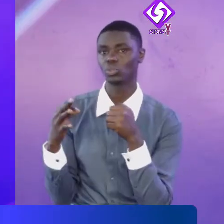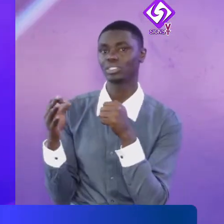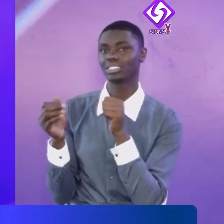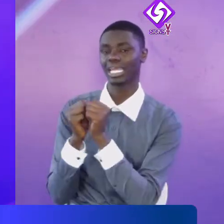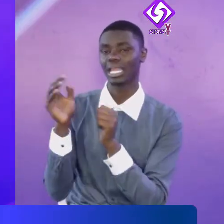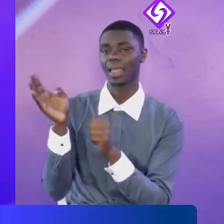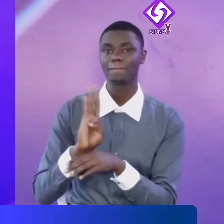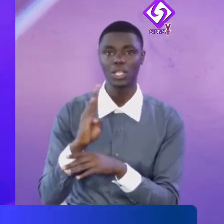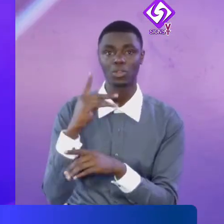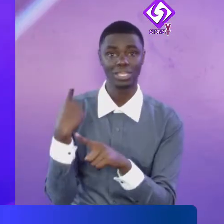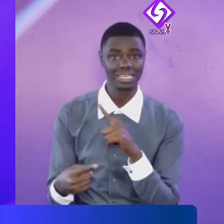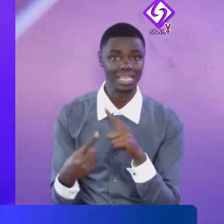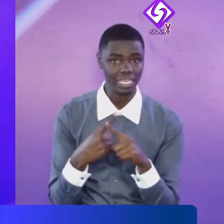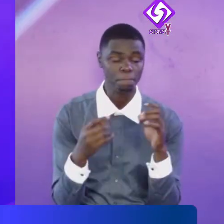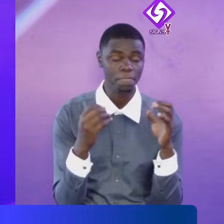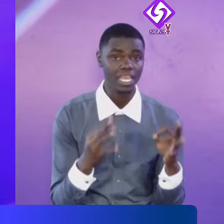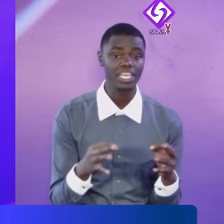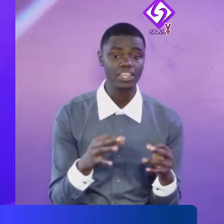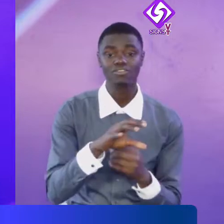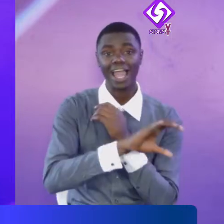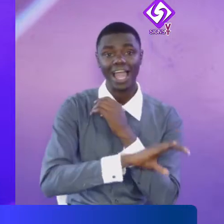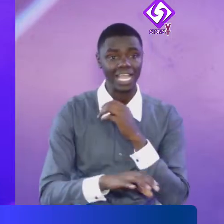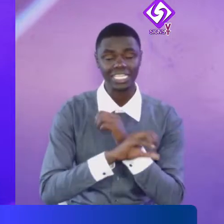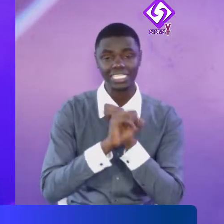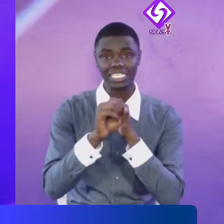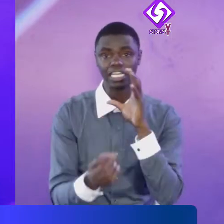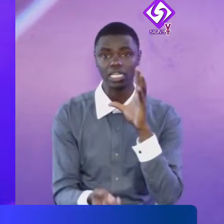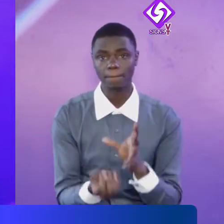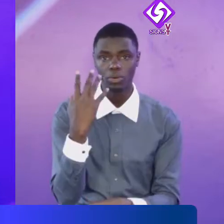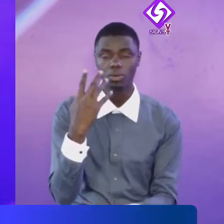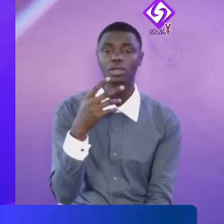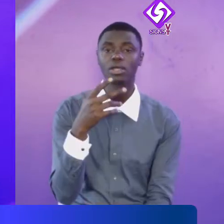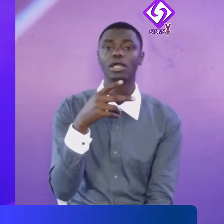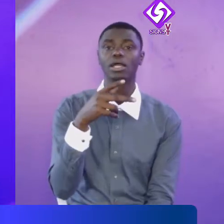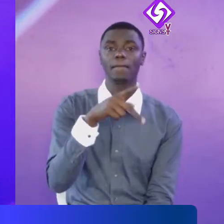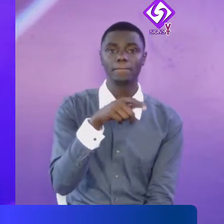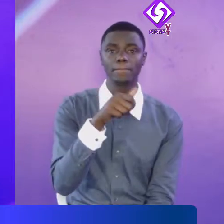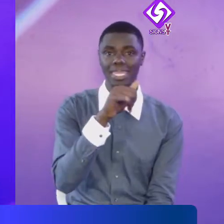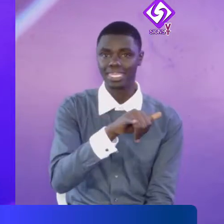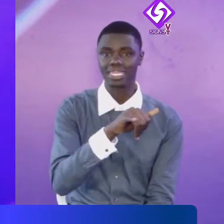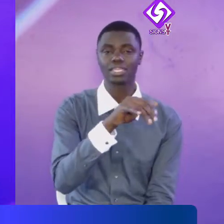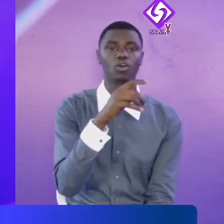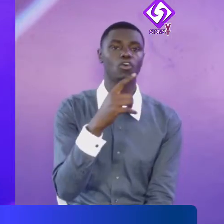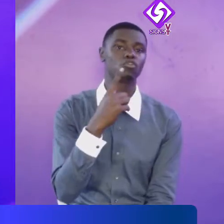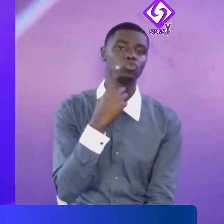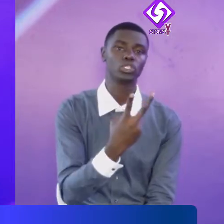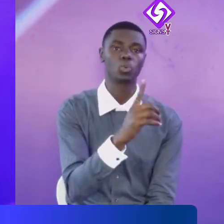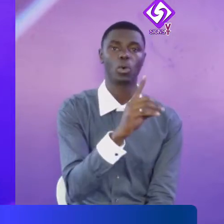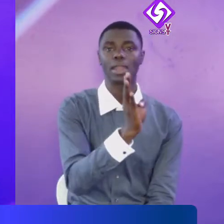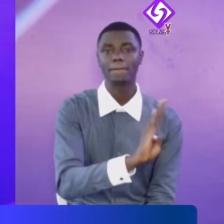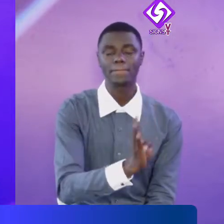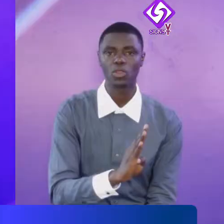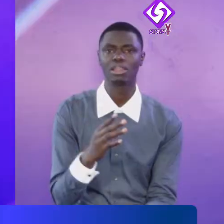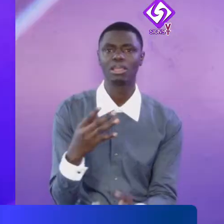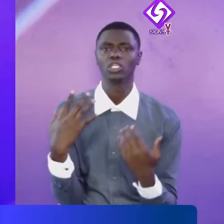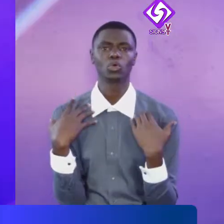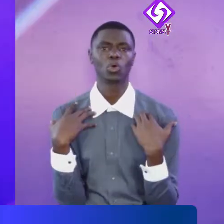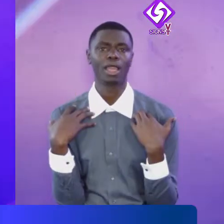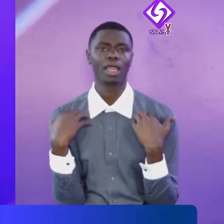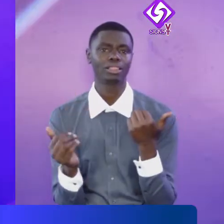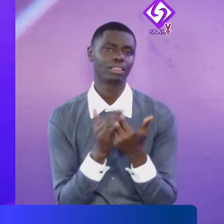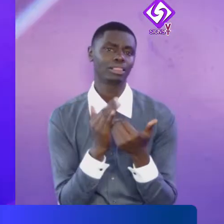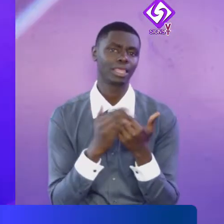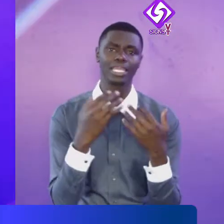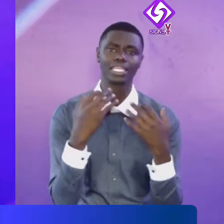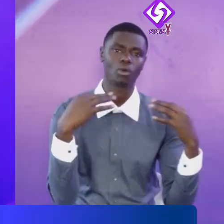per year, if a country can generate PAYE of 21 billion, how will healthcare be bought? Healthcare will be